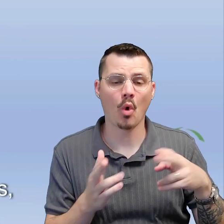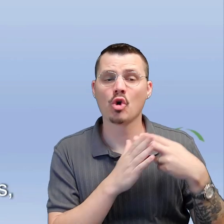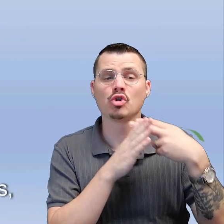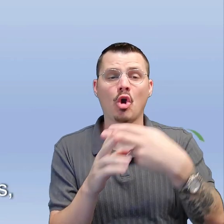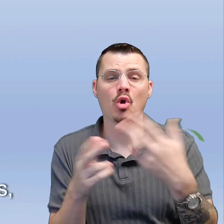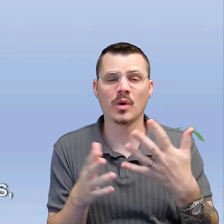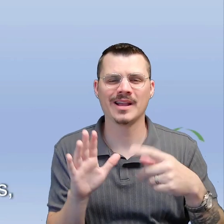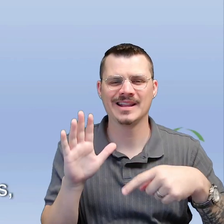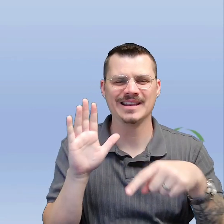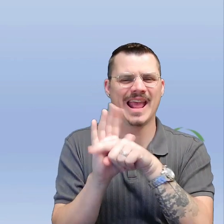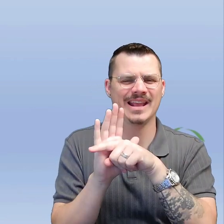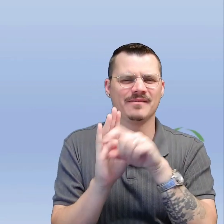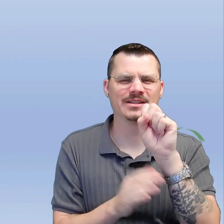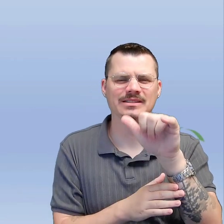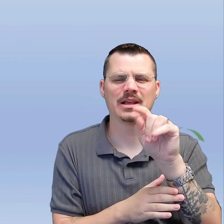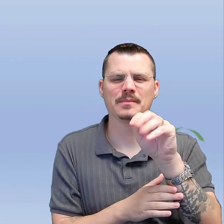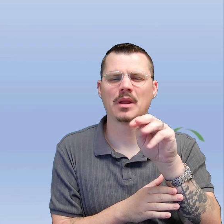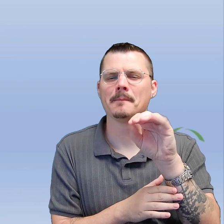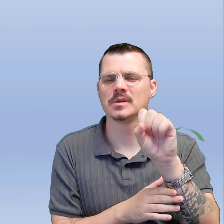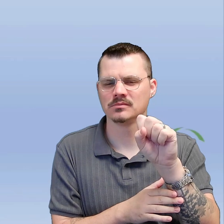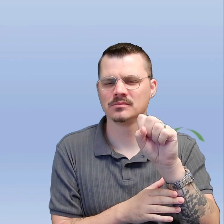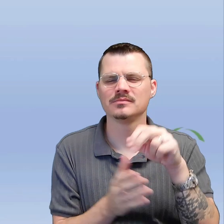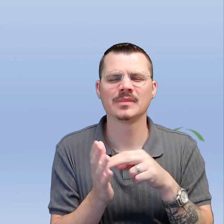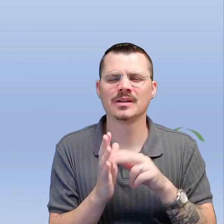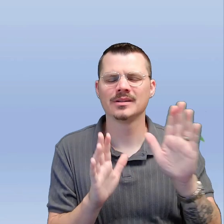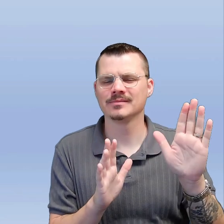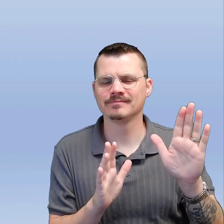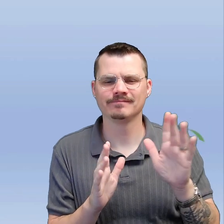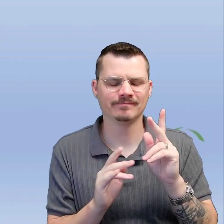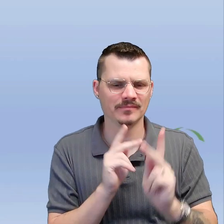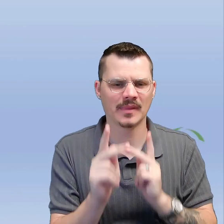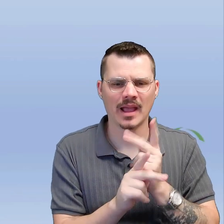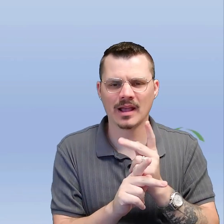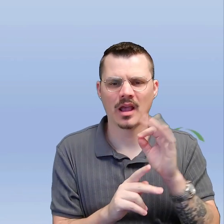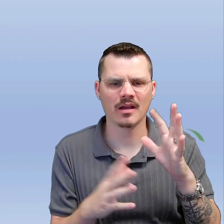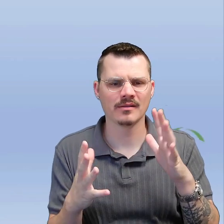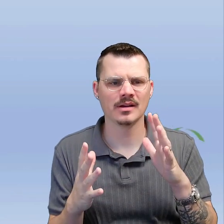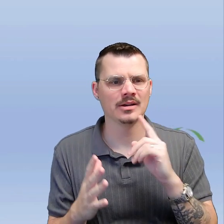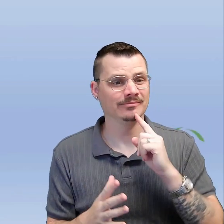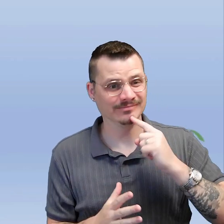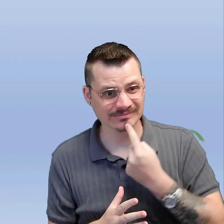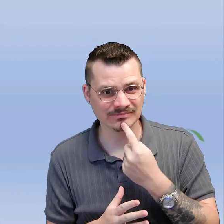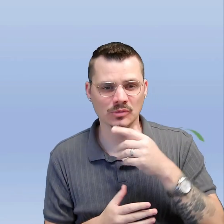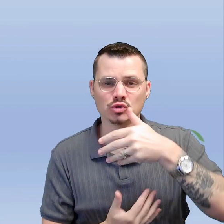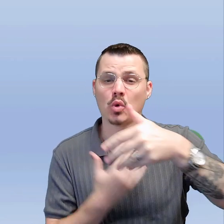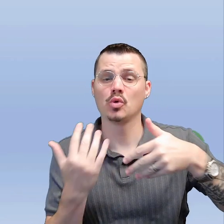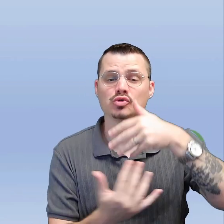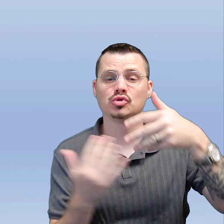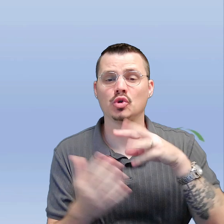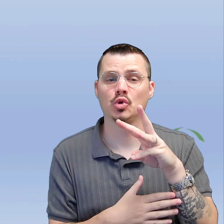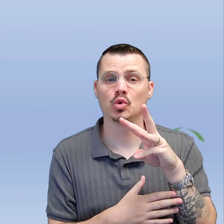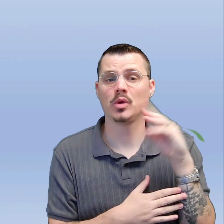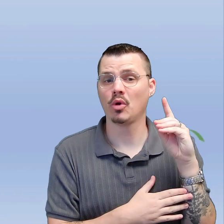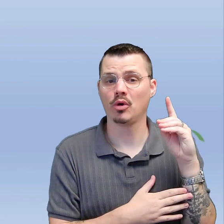what's called negative symptoms, which is a type of particularly intense social withdrawal